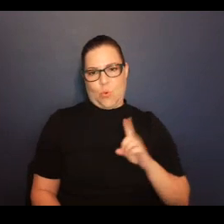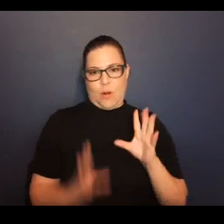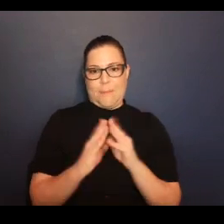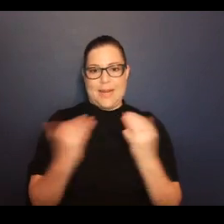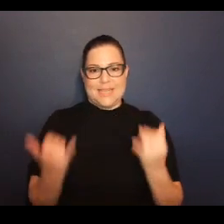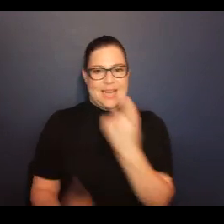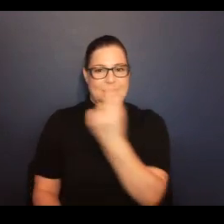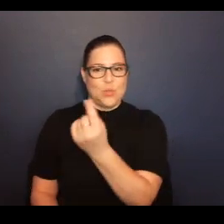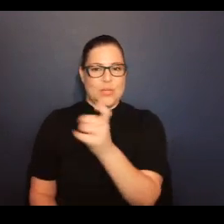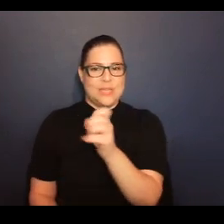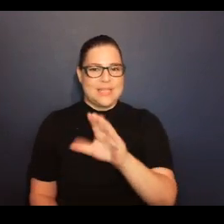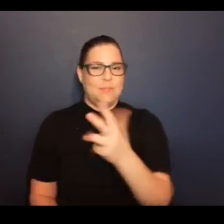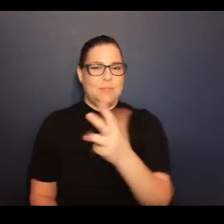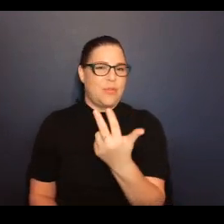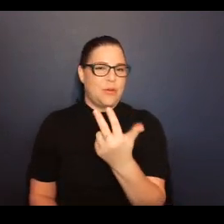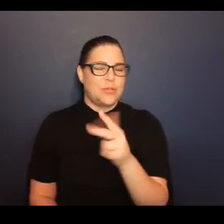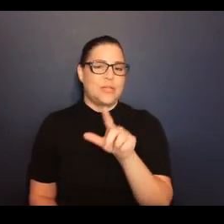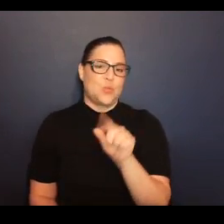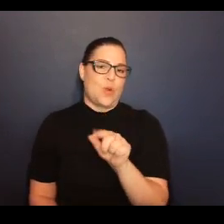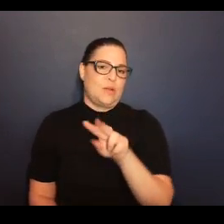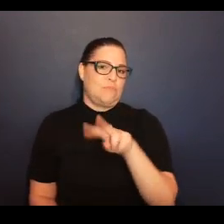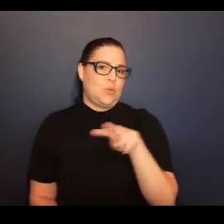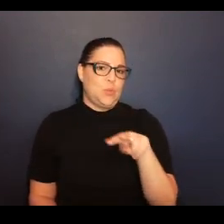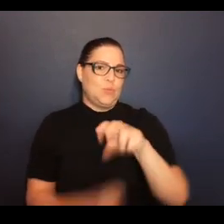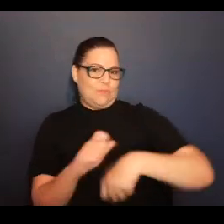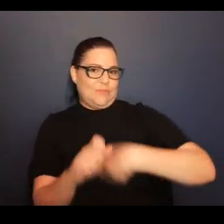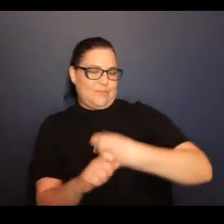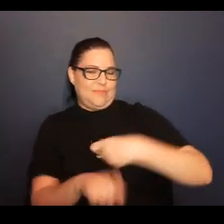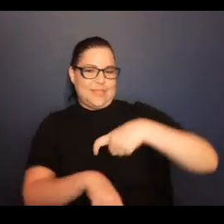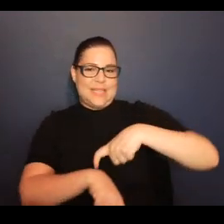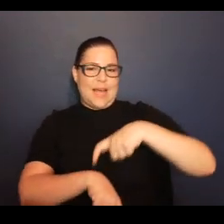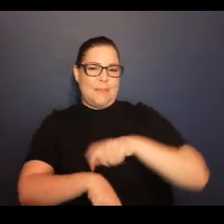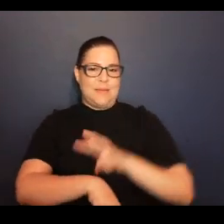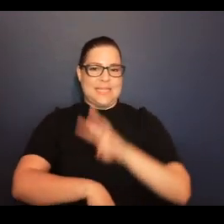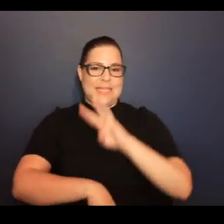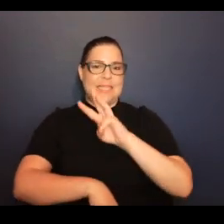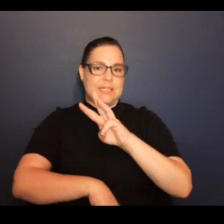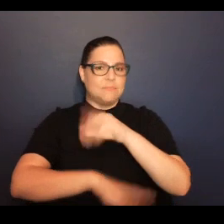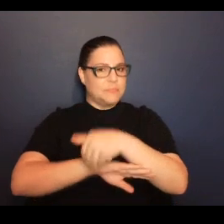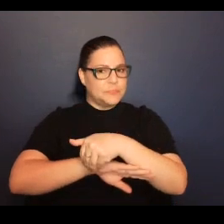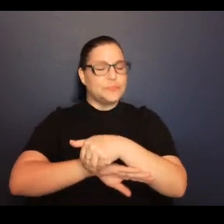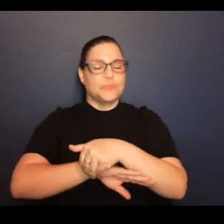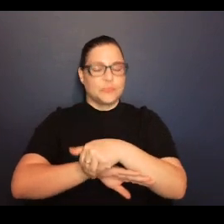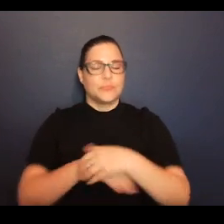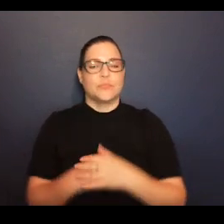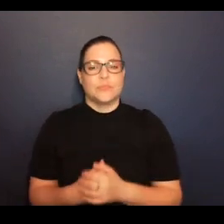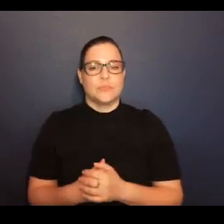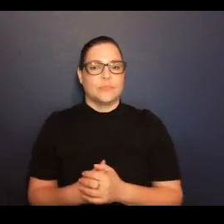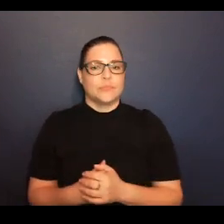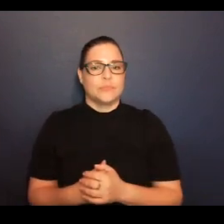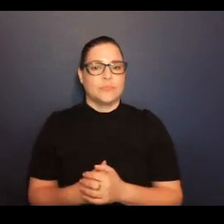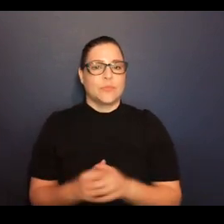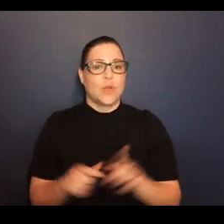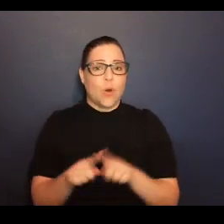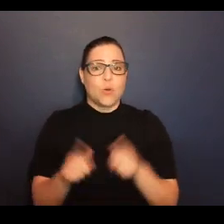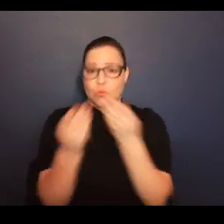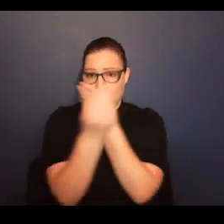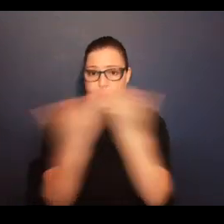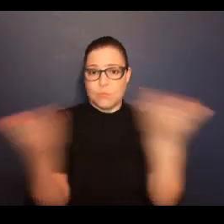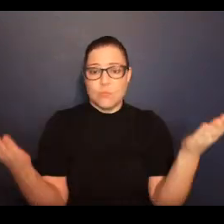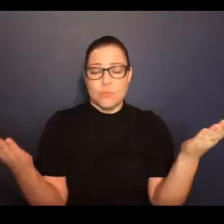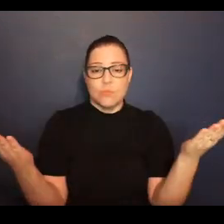Tuesday, December 13th, 2022, and the time is now 6 p.m. I'd like to also inform everyone